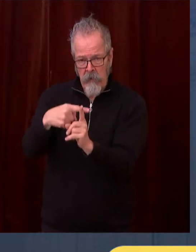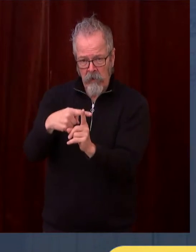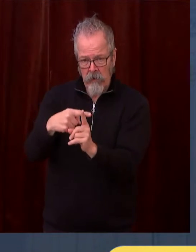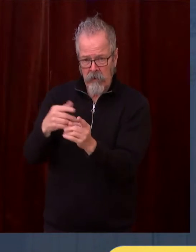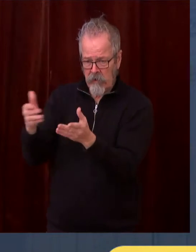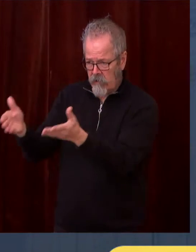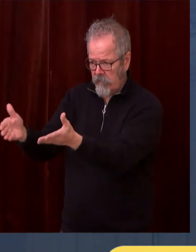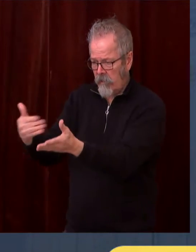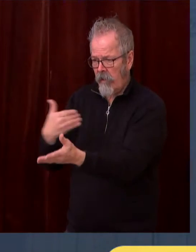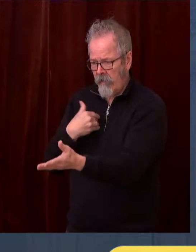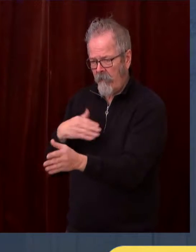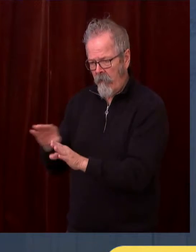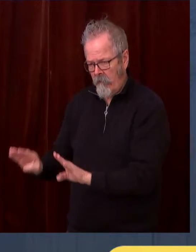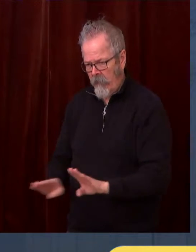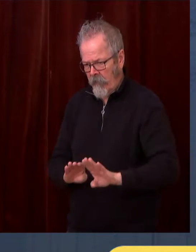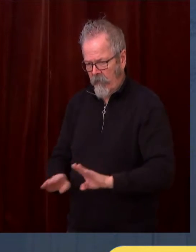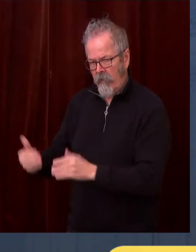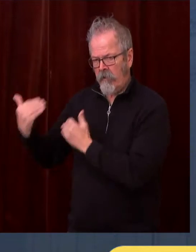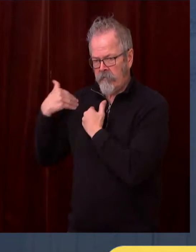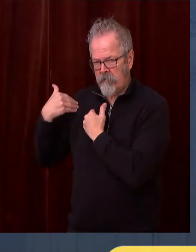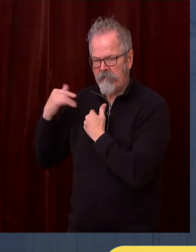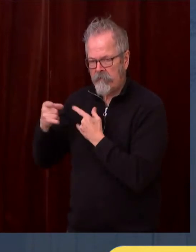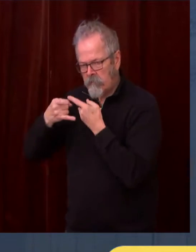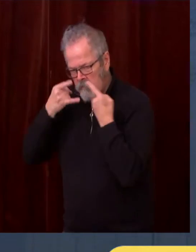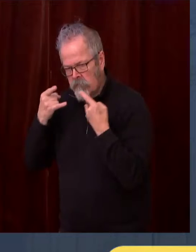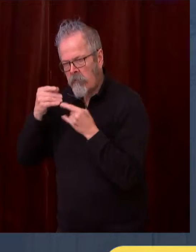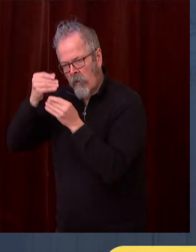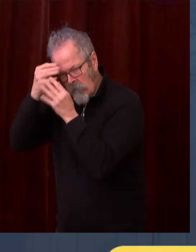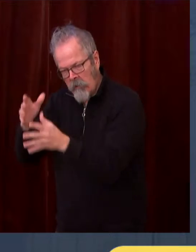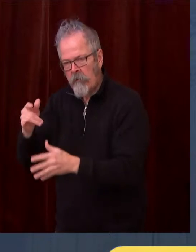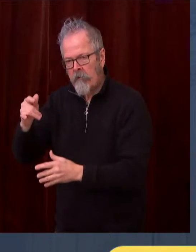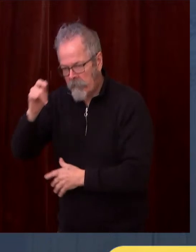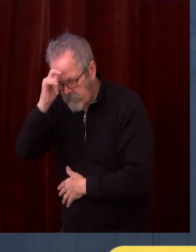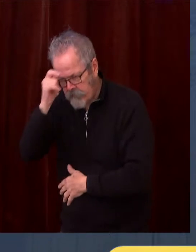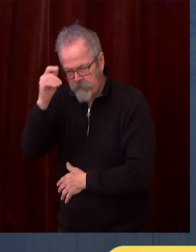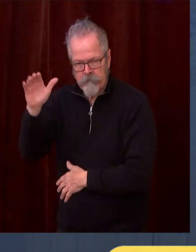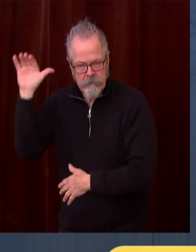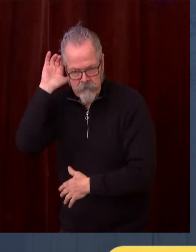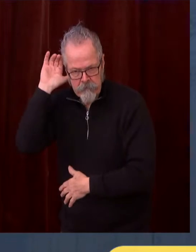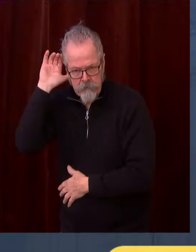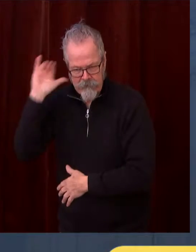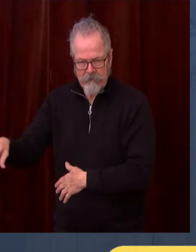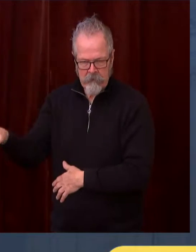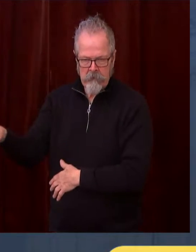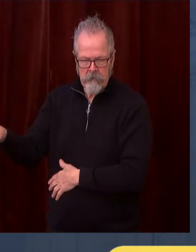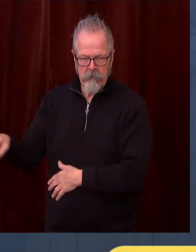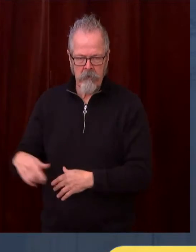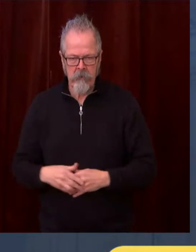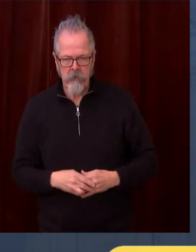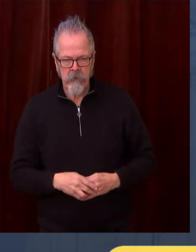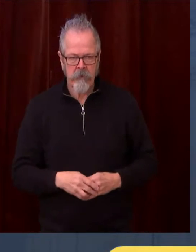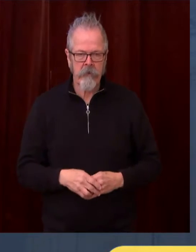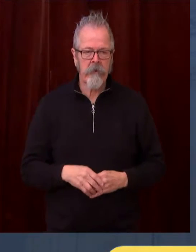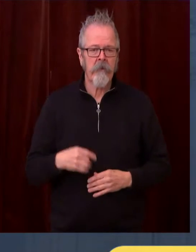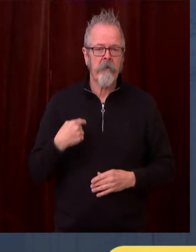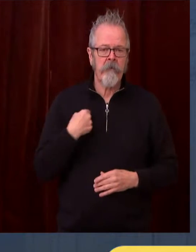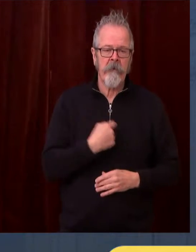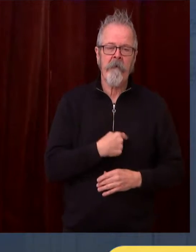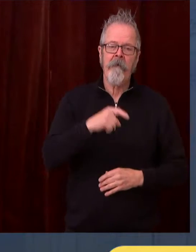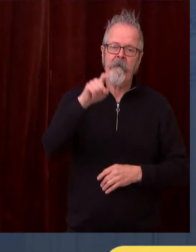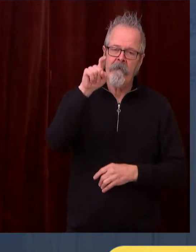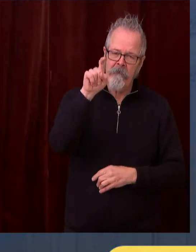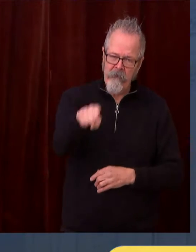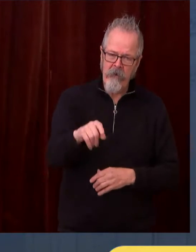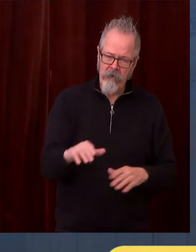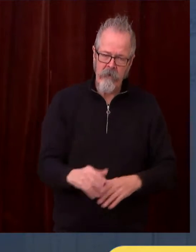to see us through. But we have to exercise diligence, because I liken this to being on